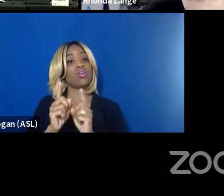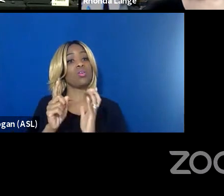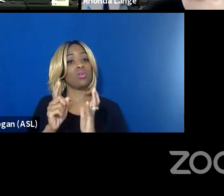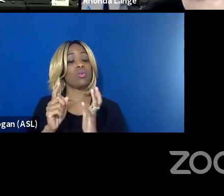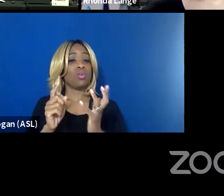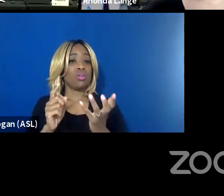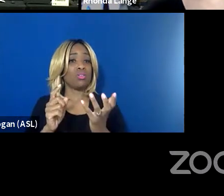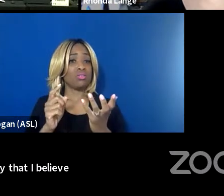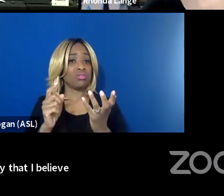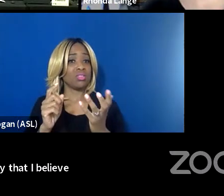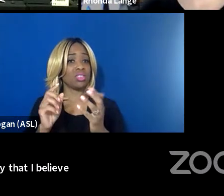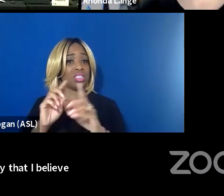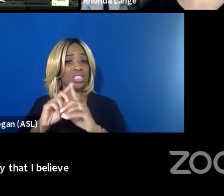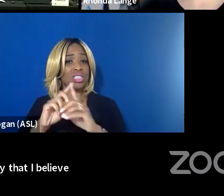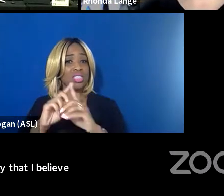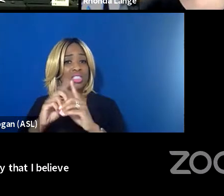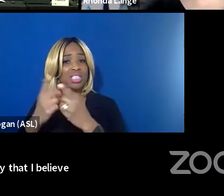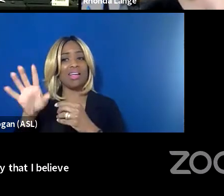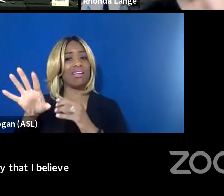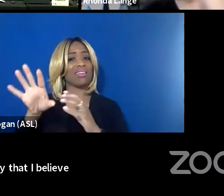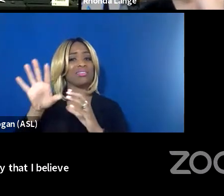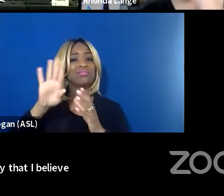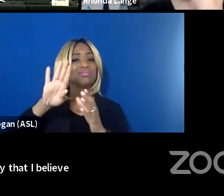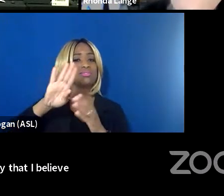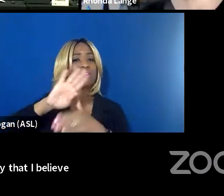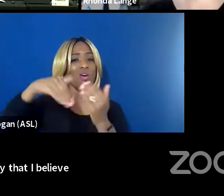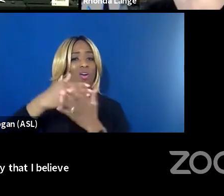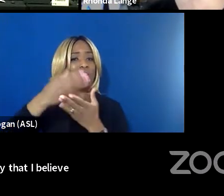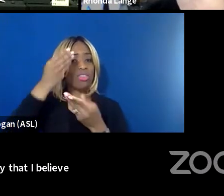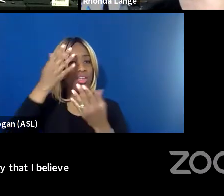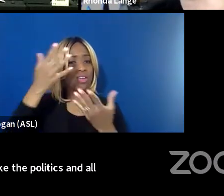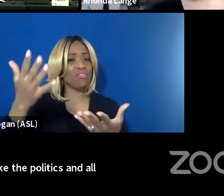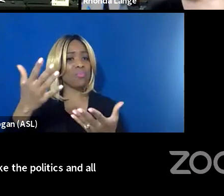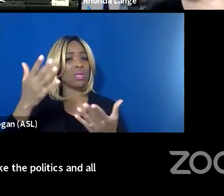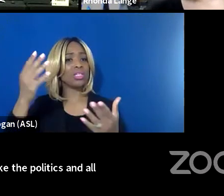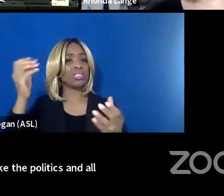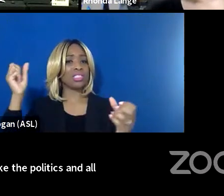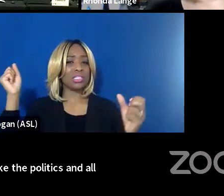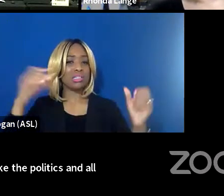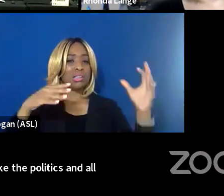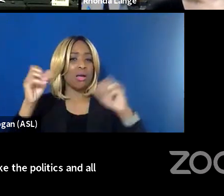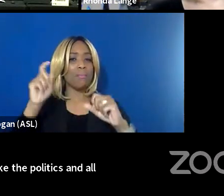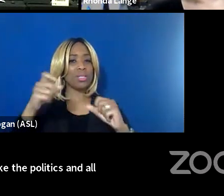that take the politics and all of the information that they're telling you got to